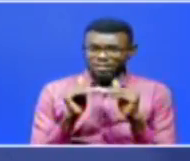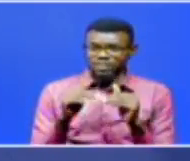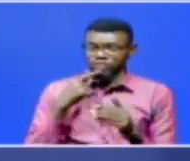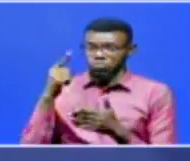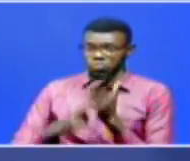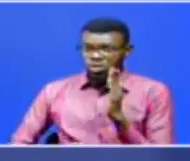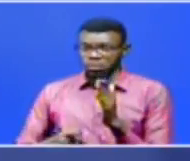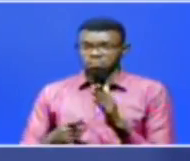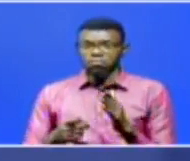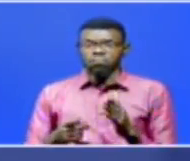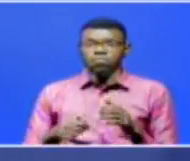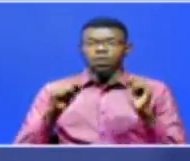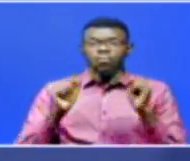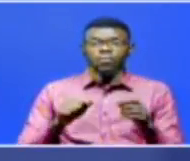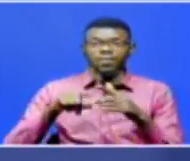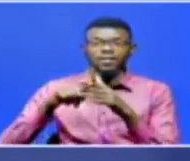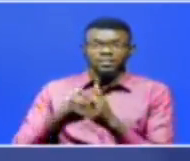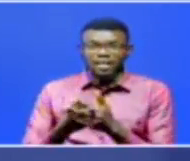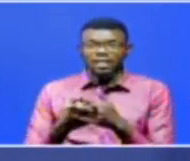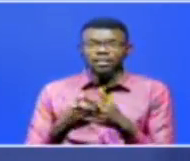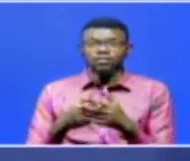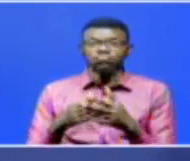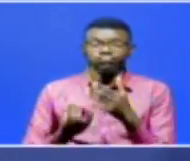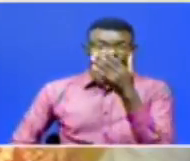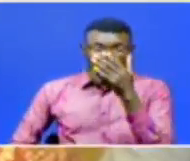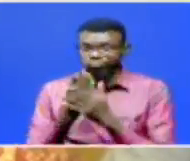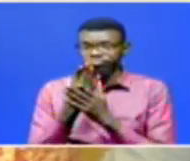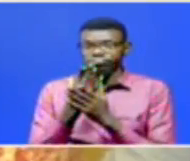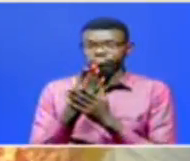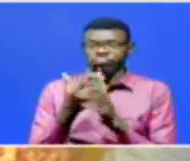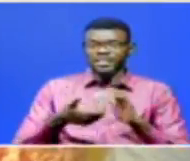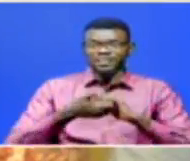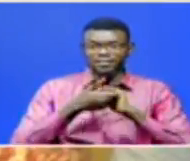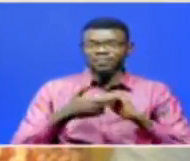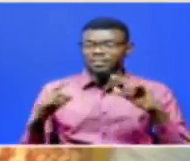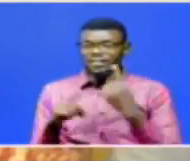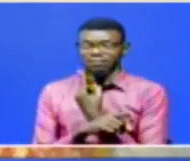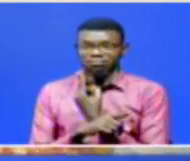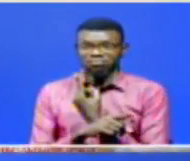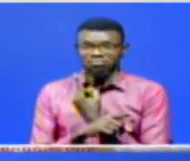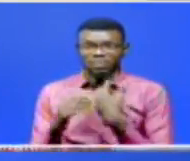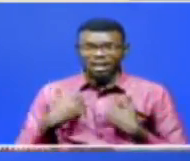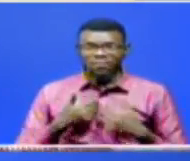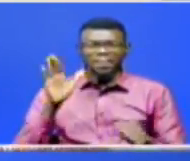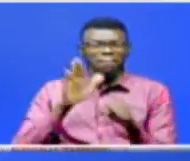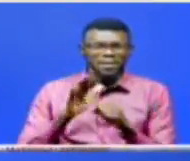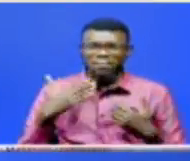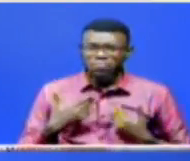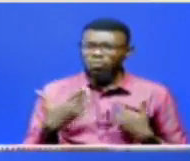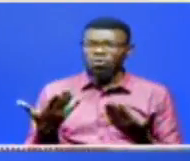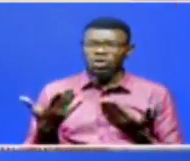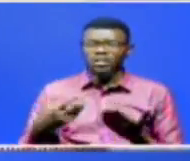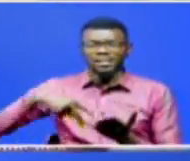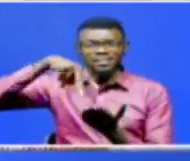insists that if need be, they will start a parallel federation. We have too many candidates than the seats available, but let's